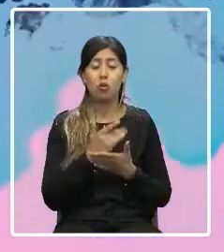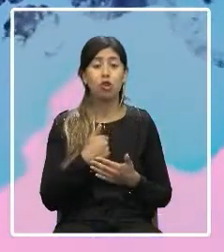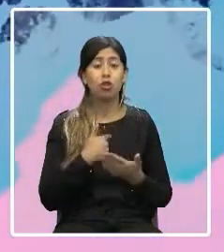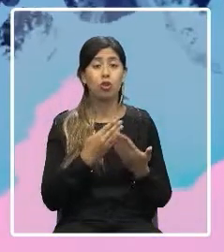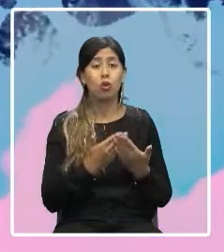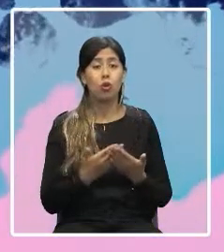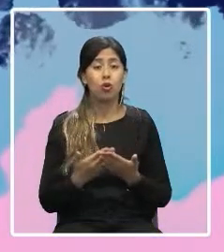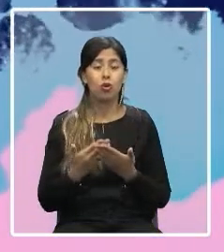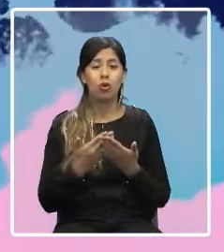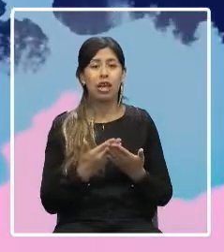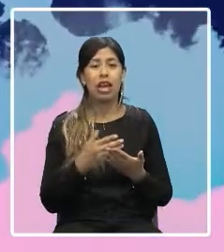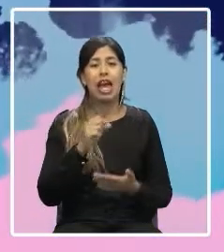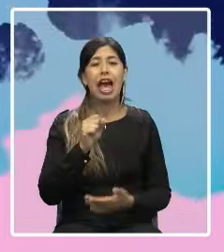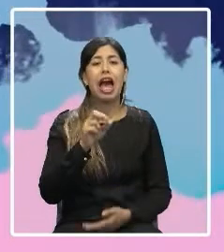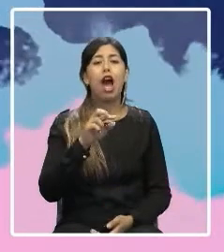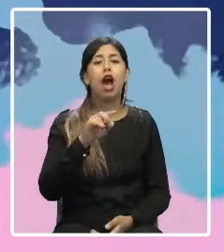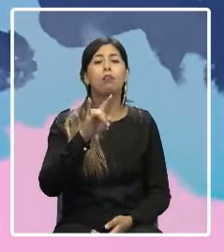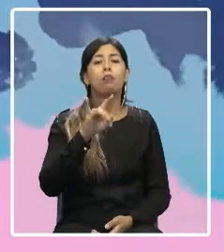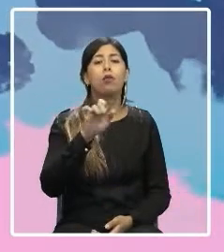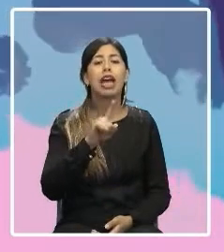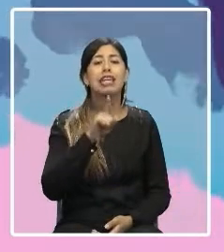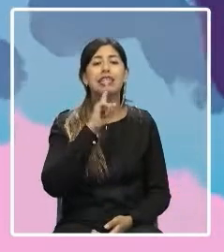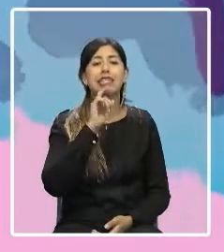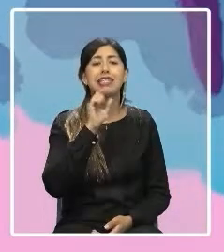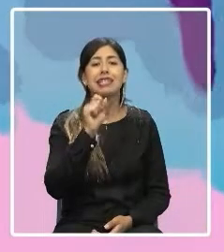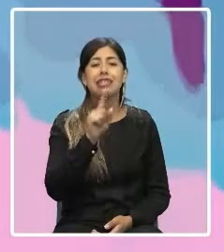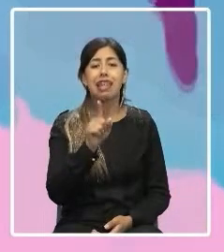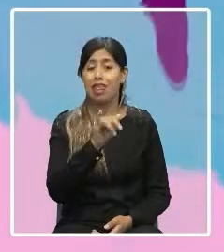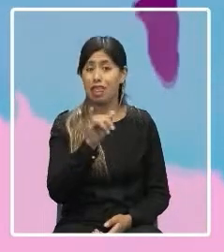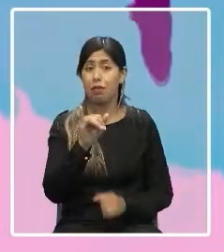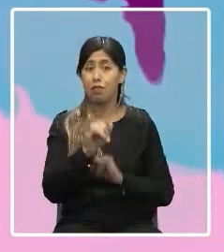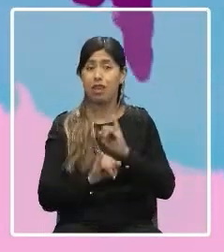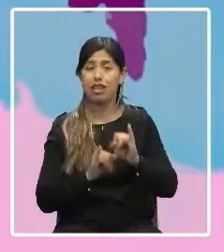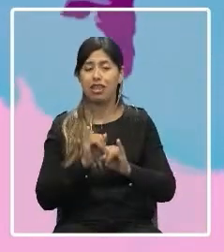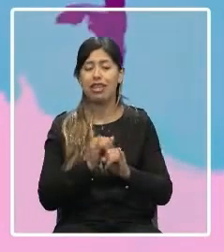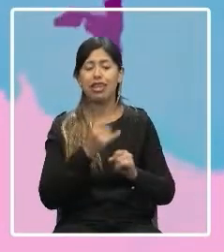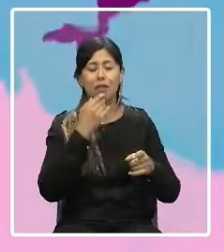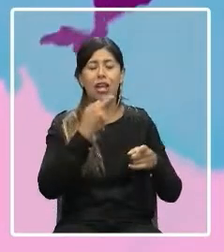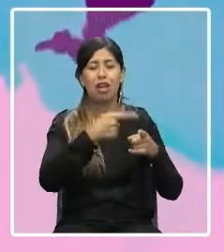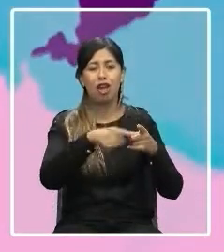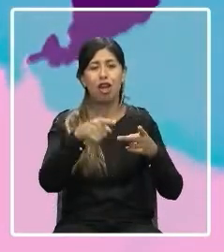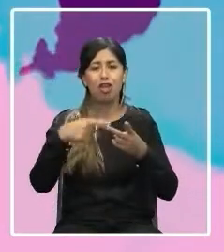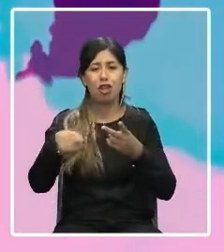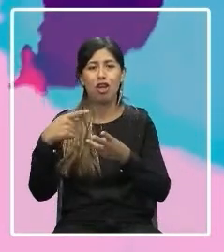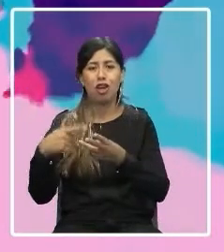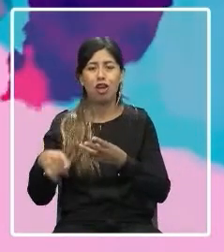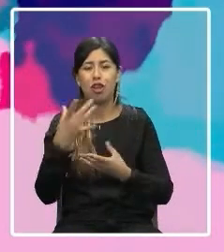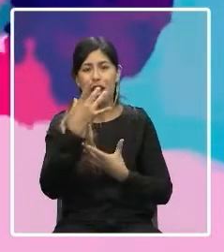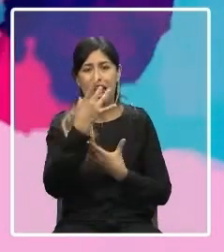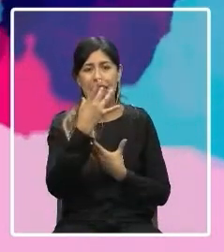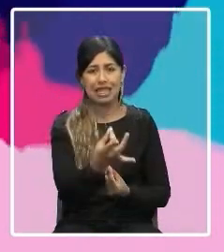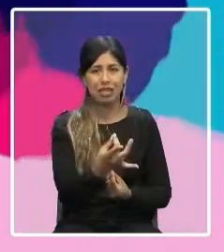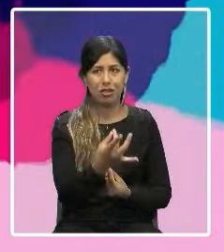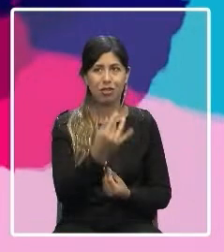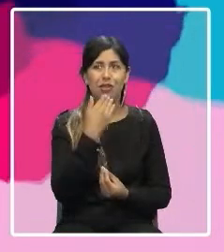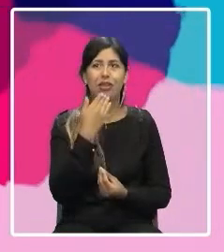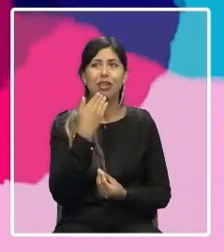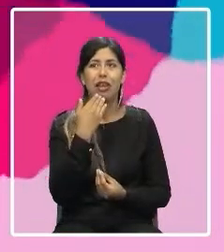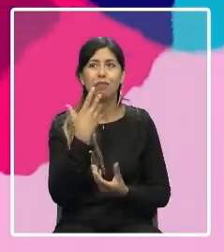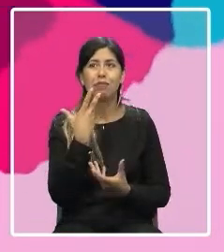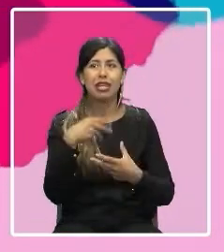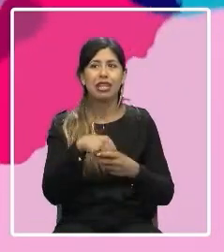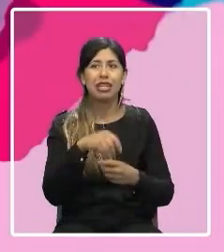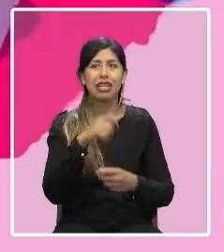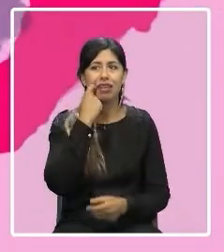then I've studied lots of different types of addiction, including sex addiction, work addiction, exercise addiction, and social media addiction. Now, in terms